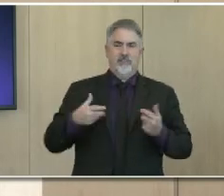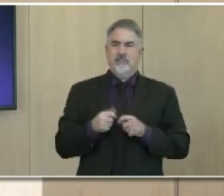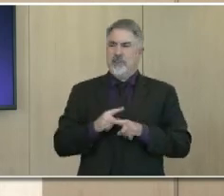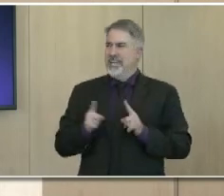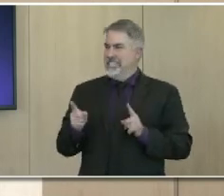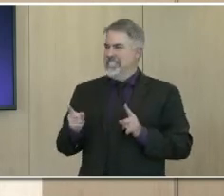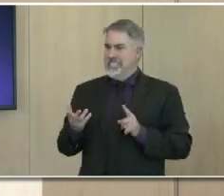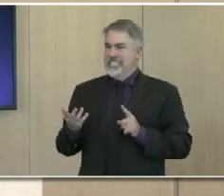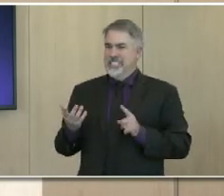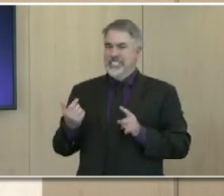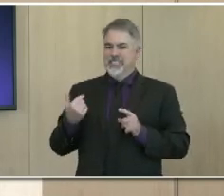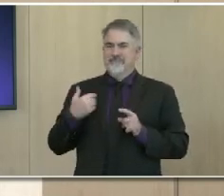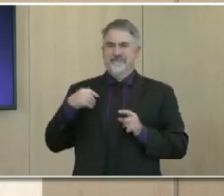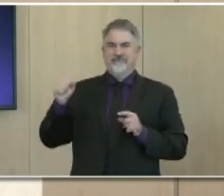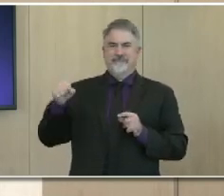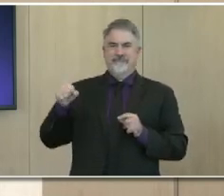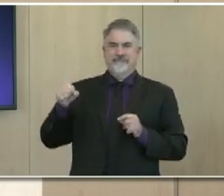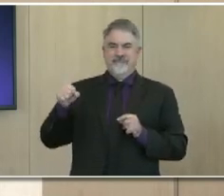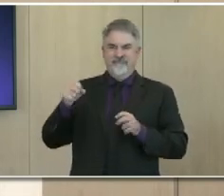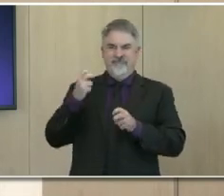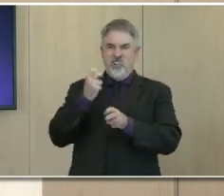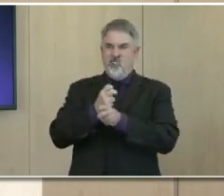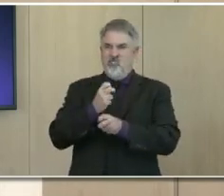a little cumbersome and trying so far.